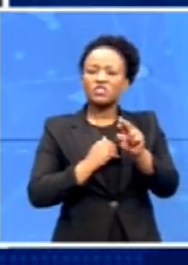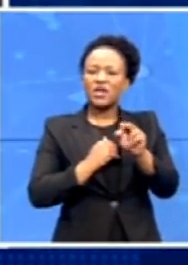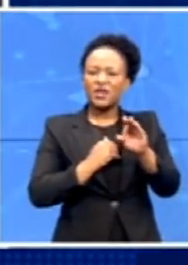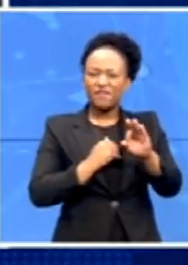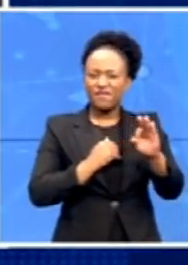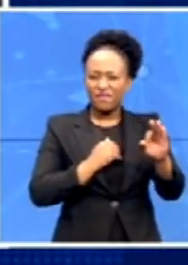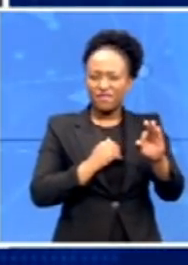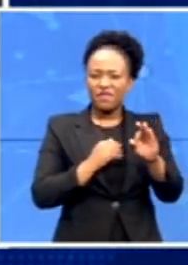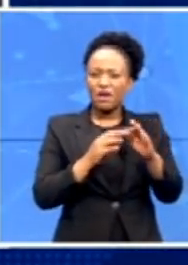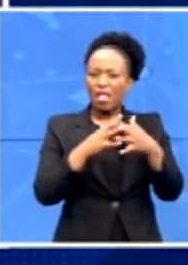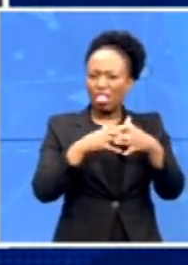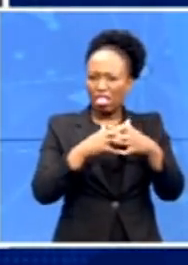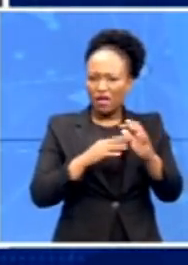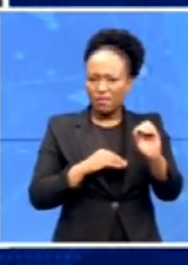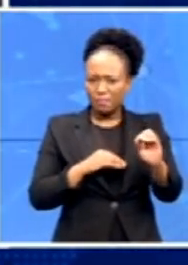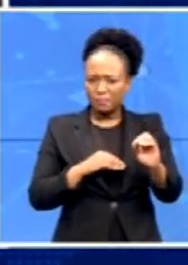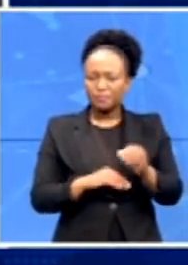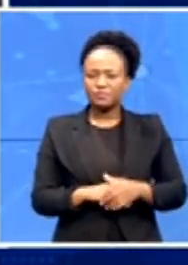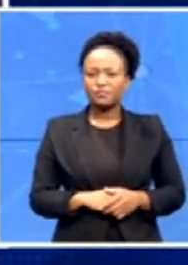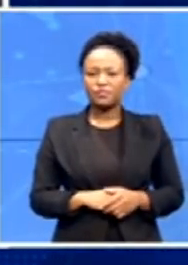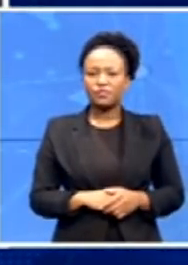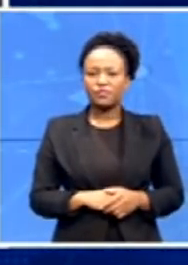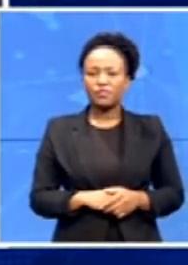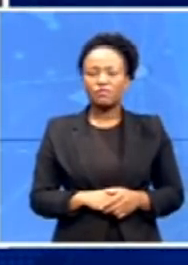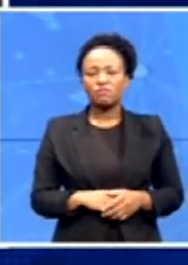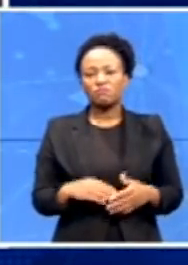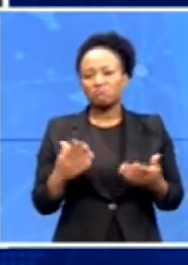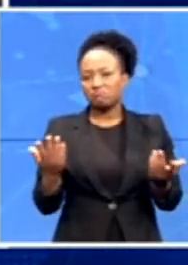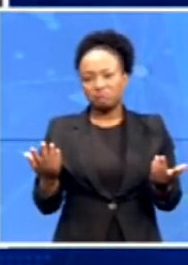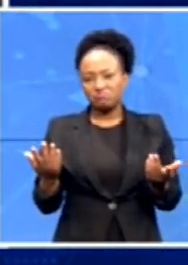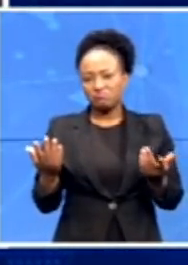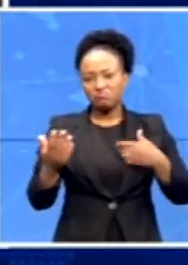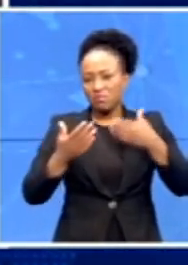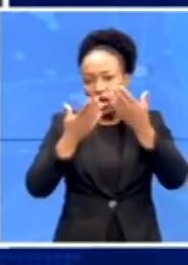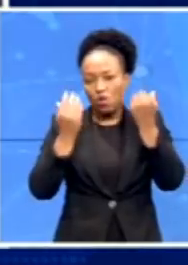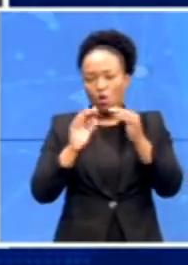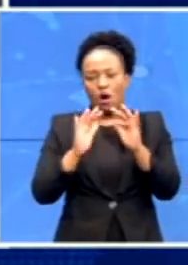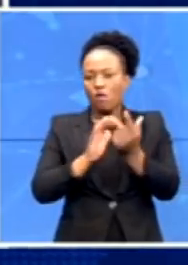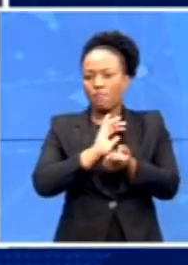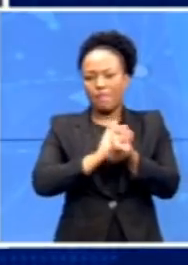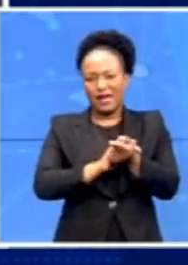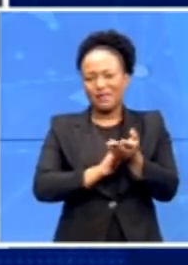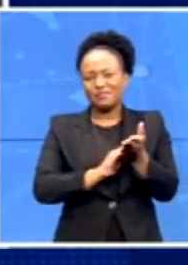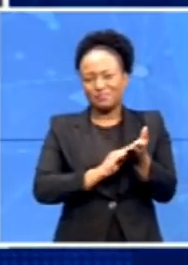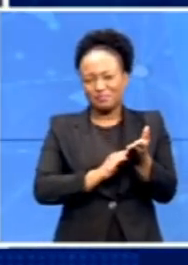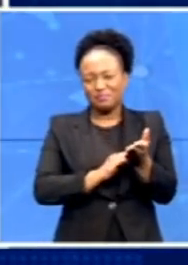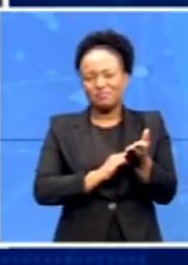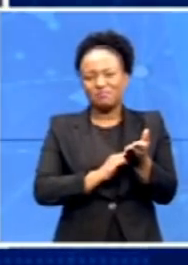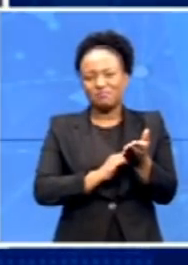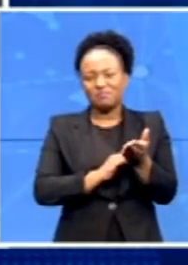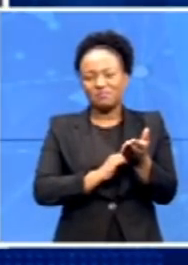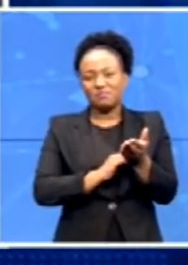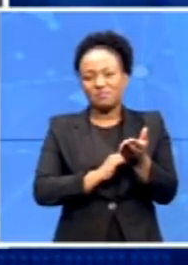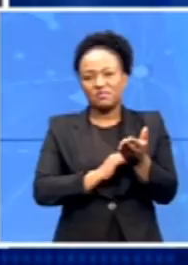page, for some reason, I don't know how it happened, but it did. Maybe it's Murphy that interfered